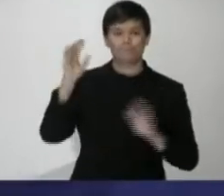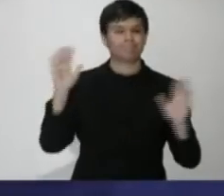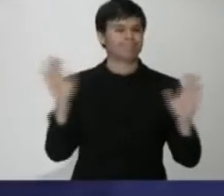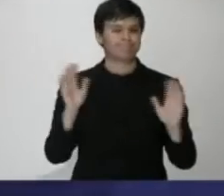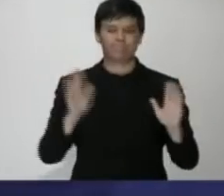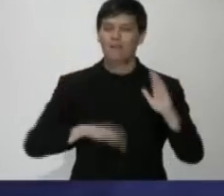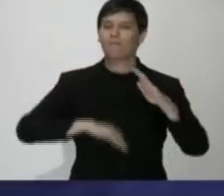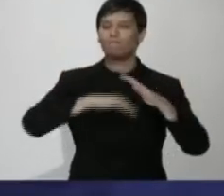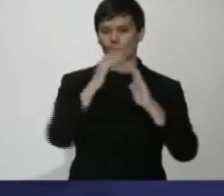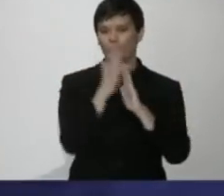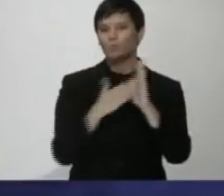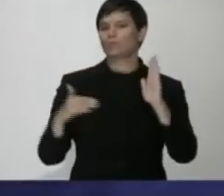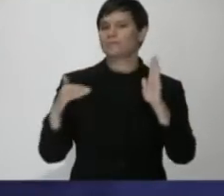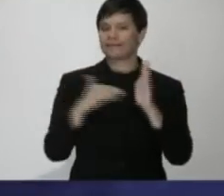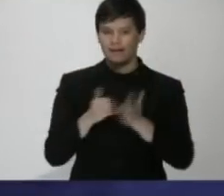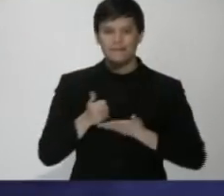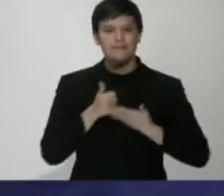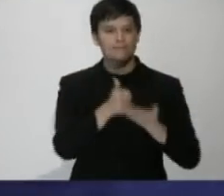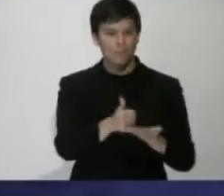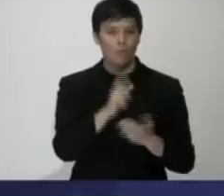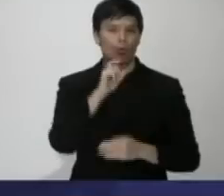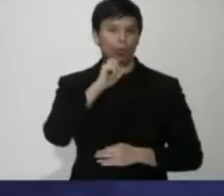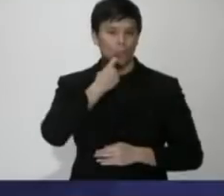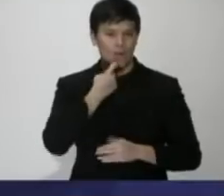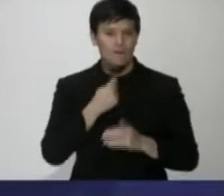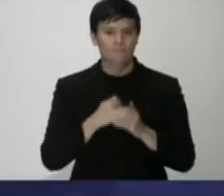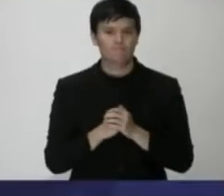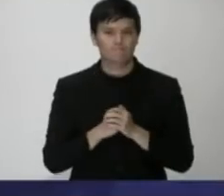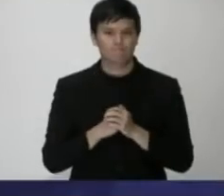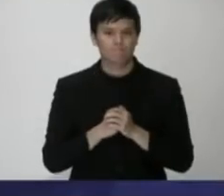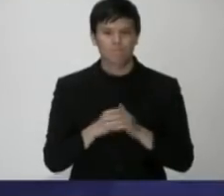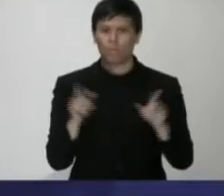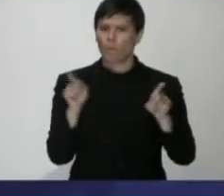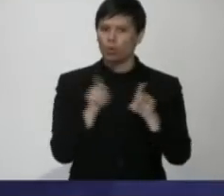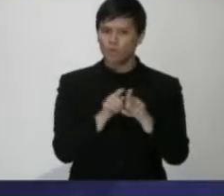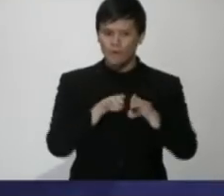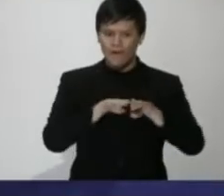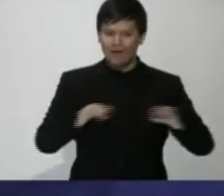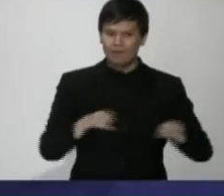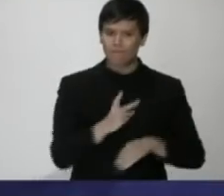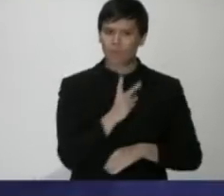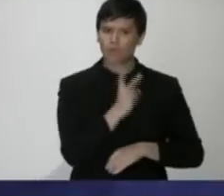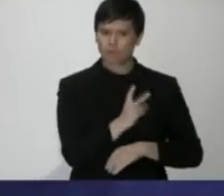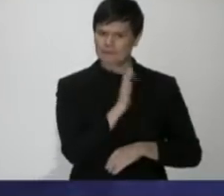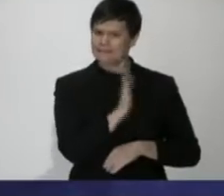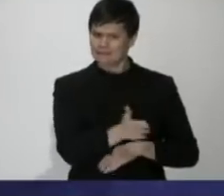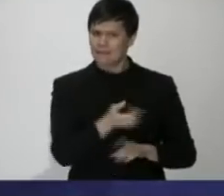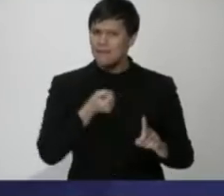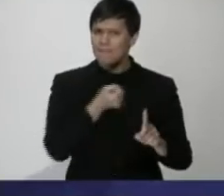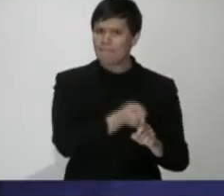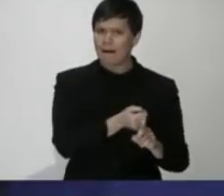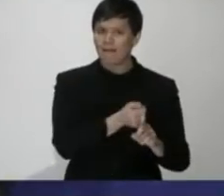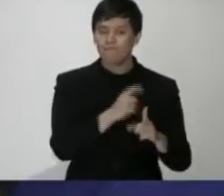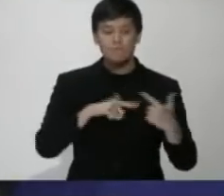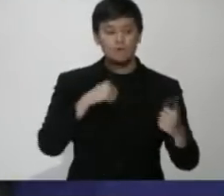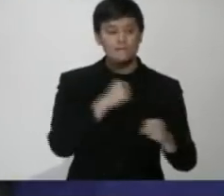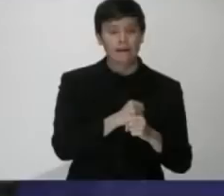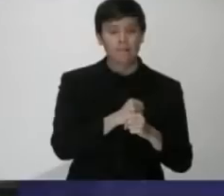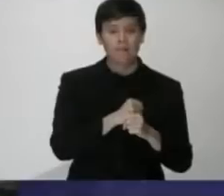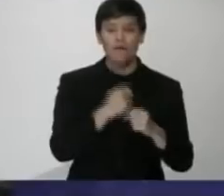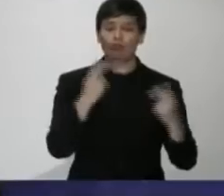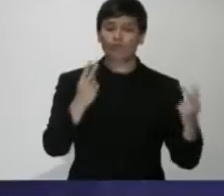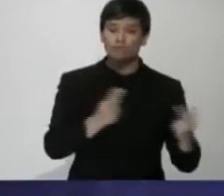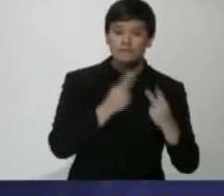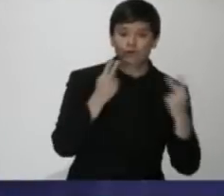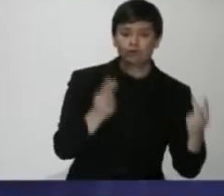recognition of the impact that Alert Level 2 settings have, particularly on hospitality and retail businesses in other parts of the country, and we